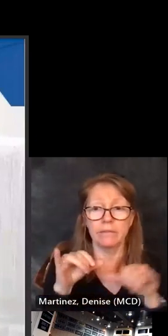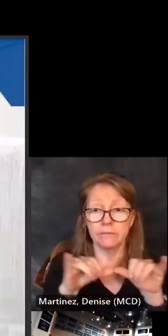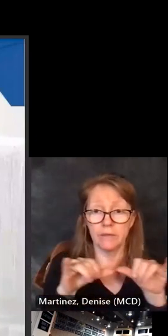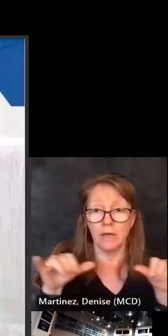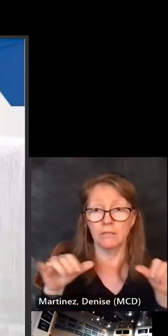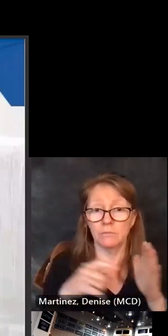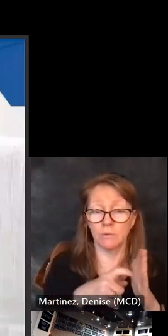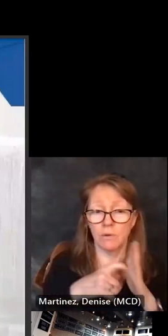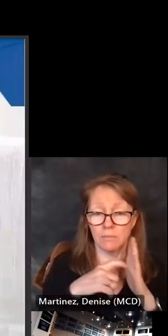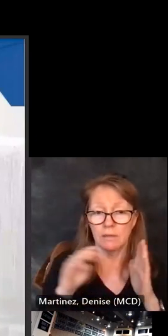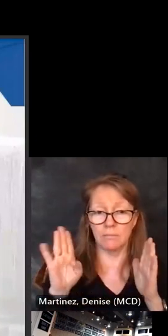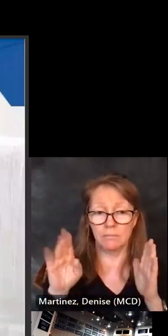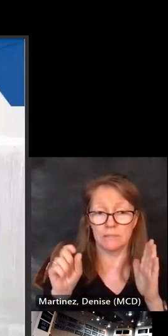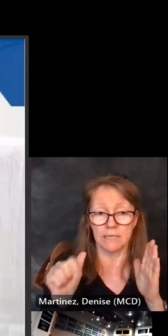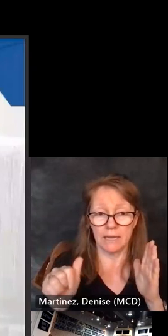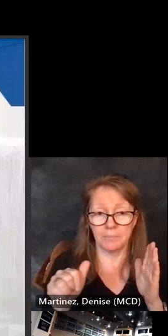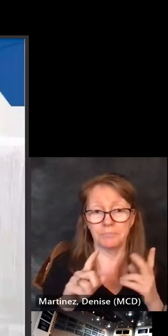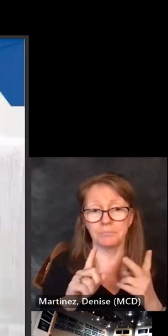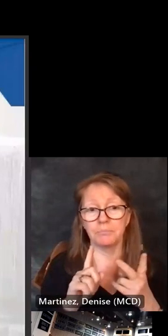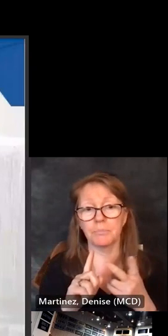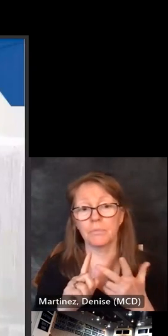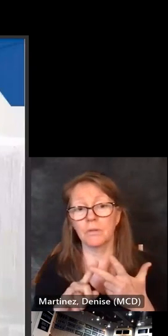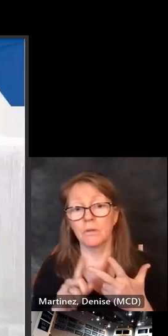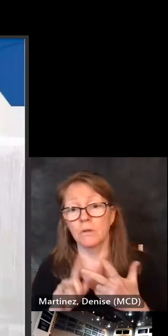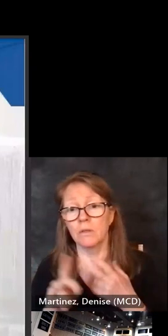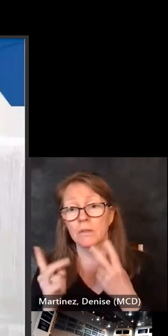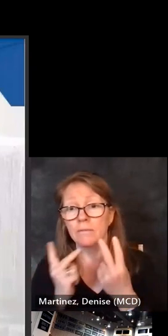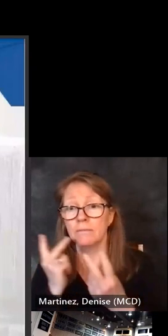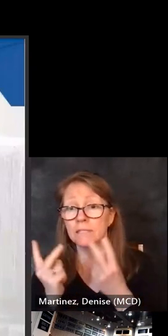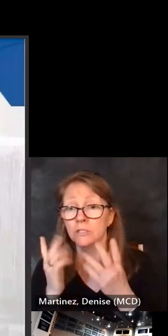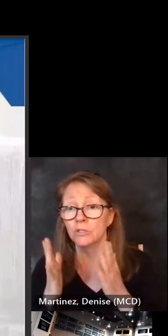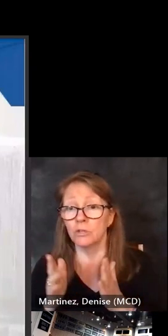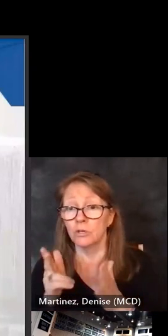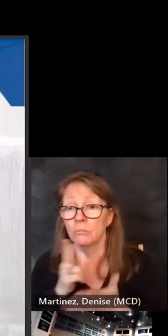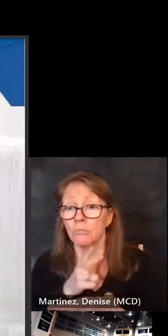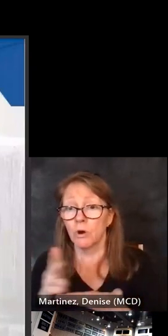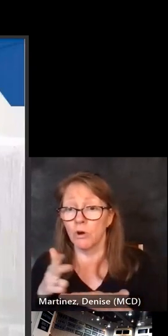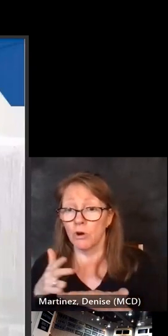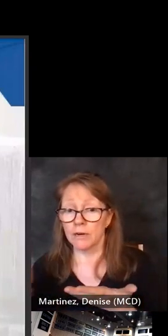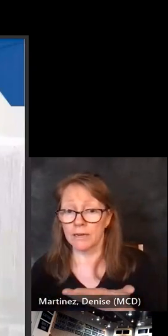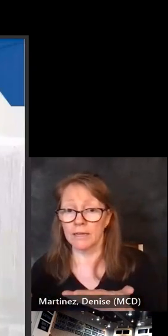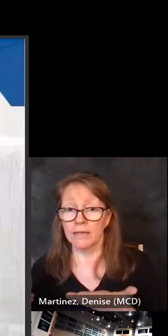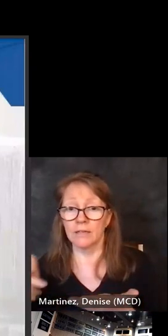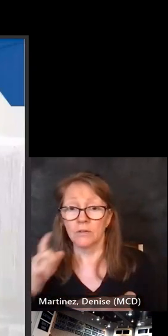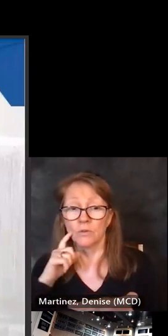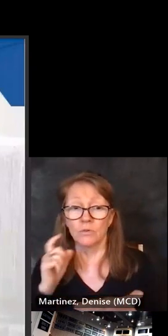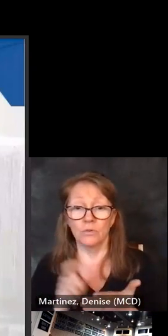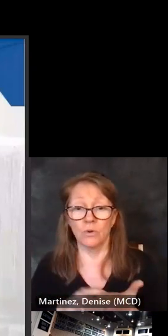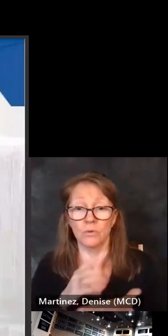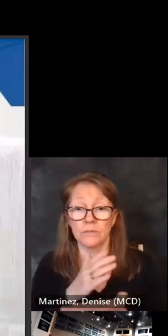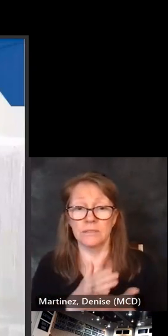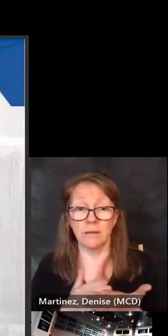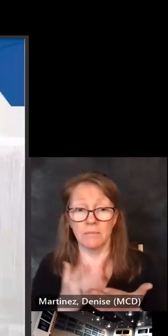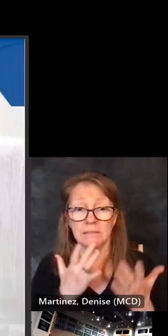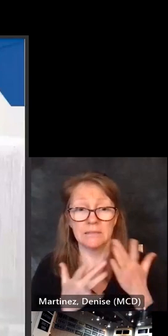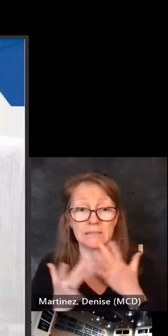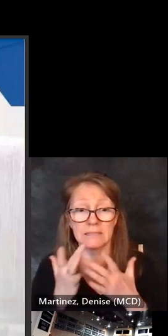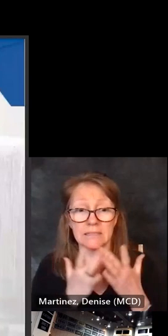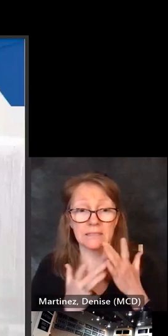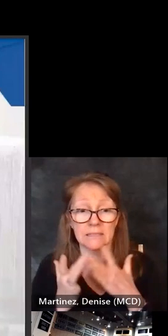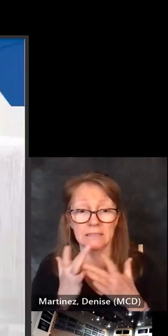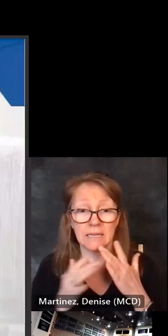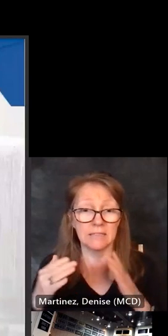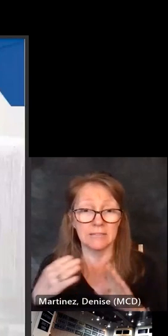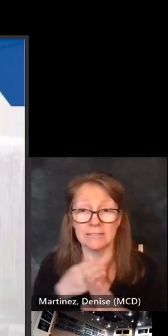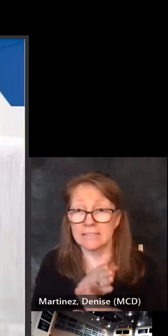about, the visitor parking lot. And we've also, as you might have noticed on some of those site plans, for some of you who've been following this, narrowed